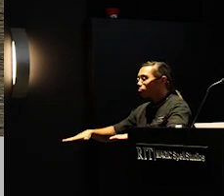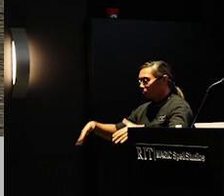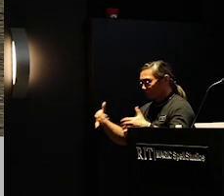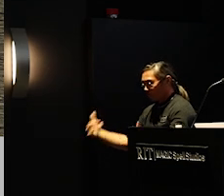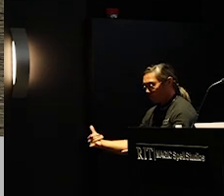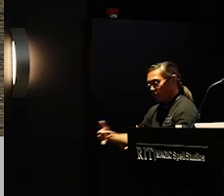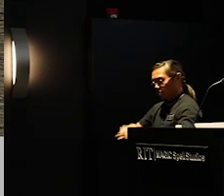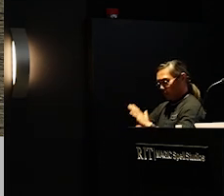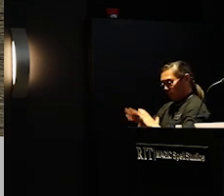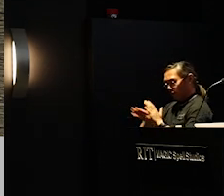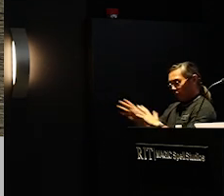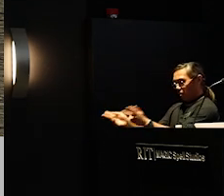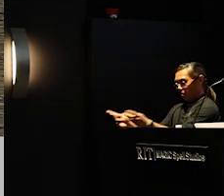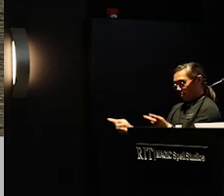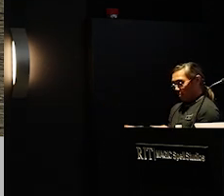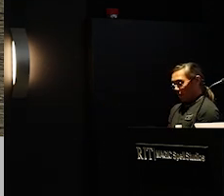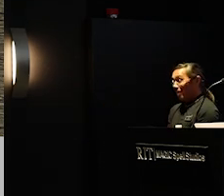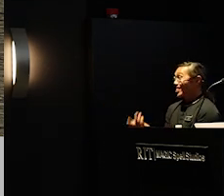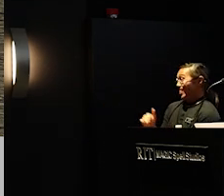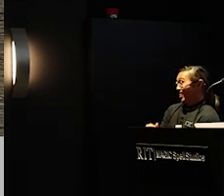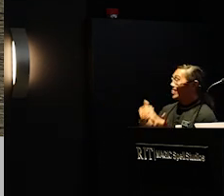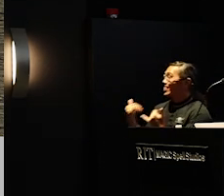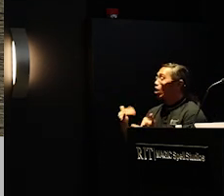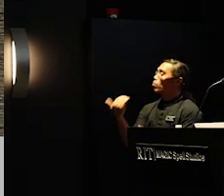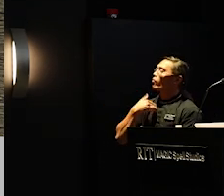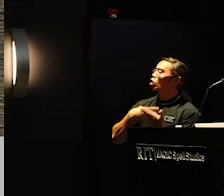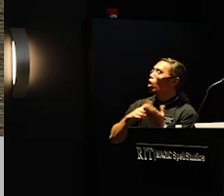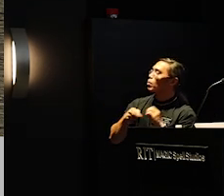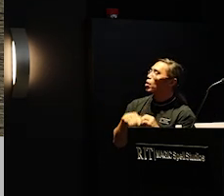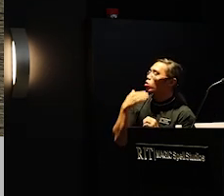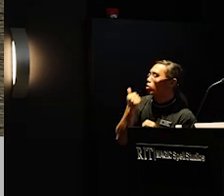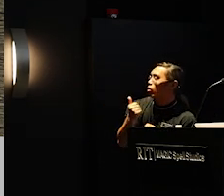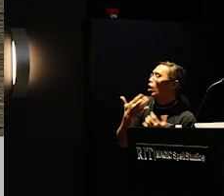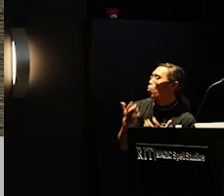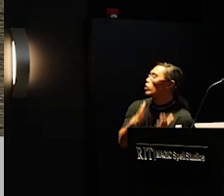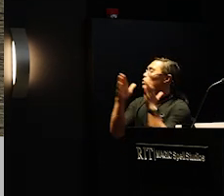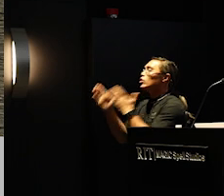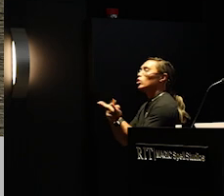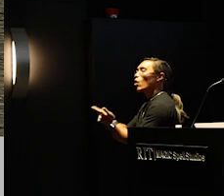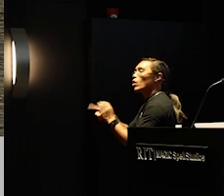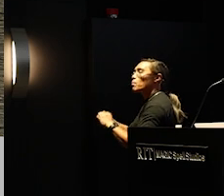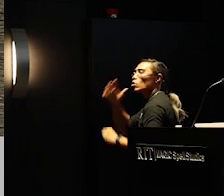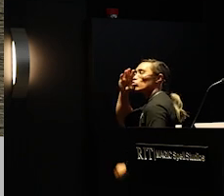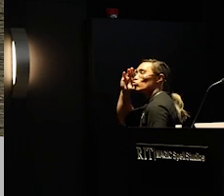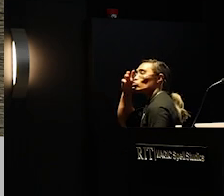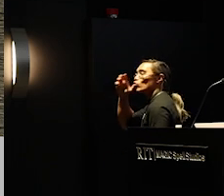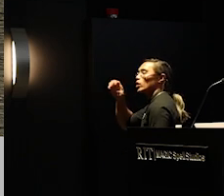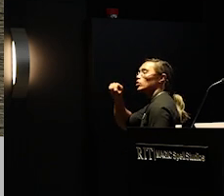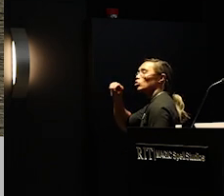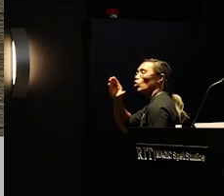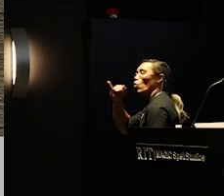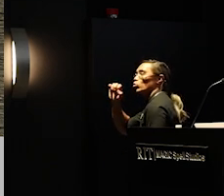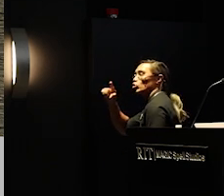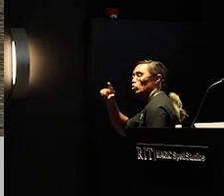this is kind of cool because it's bowling. And bowling is like, to me at the time, I didn't bowl a lot, and I